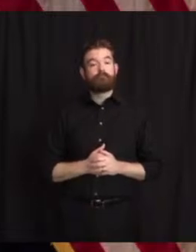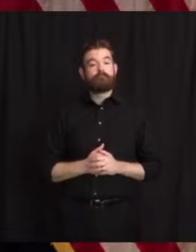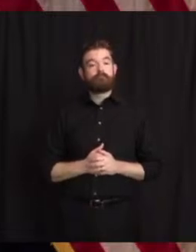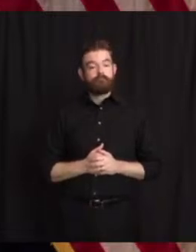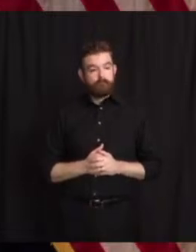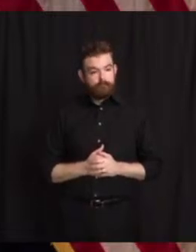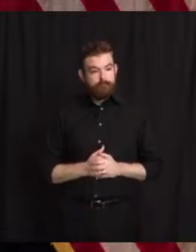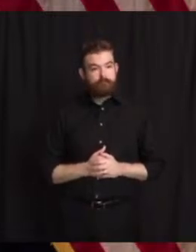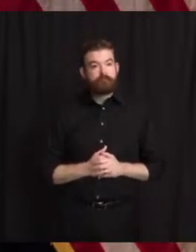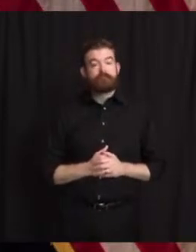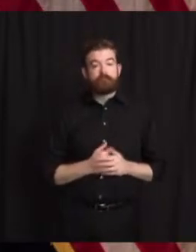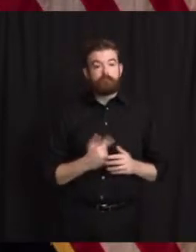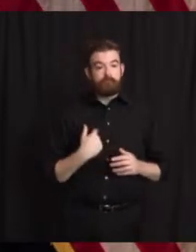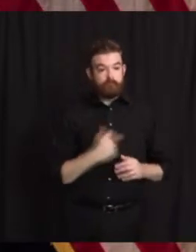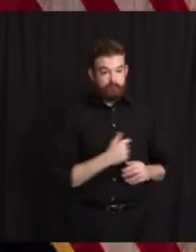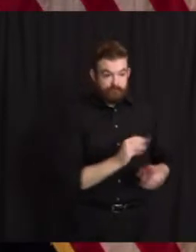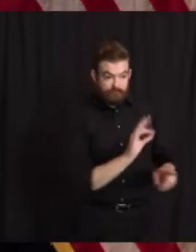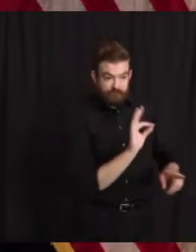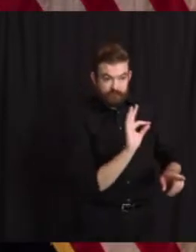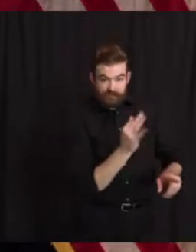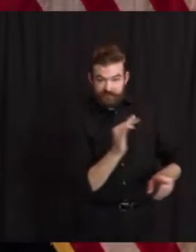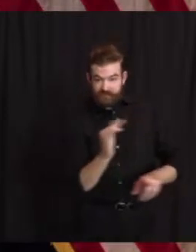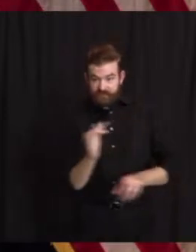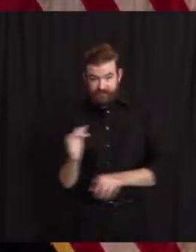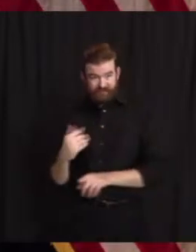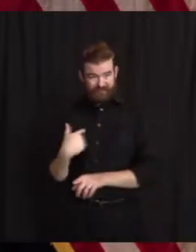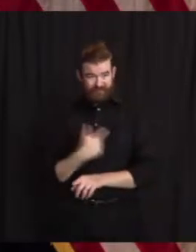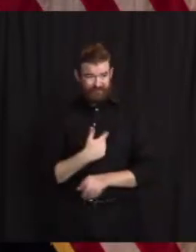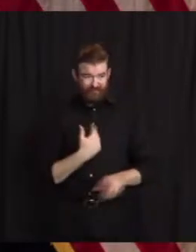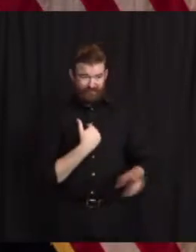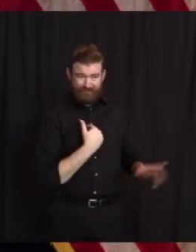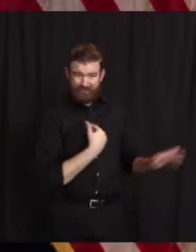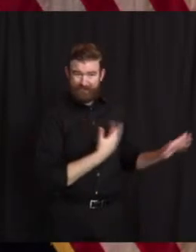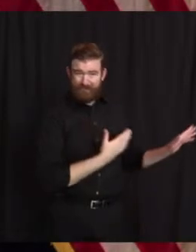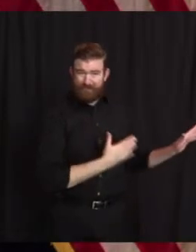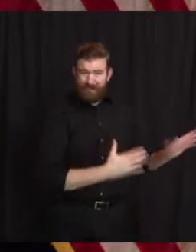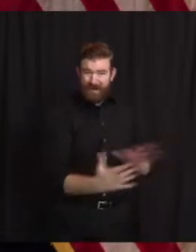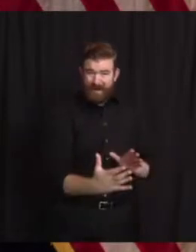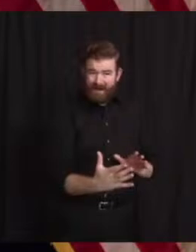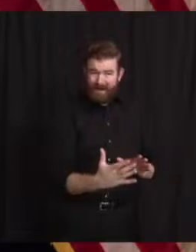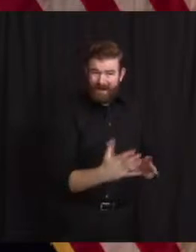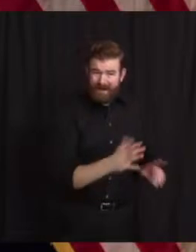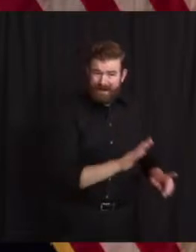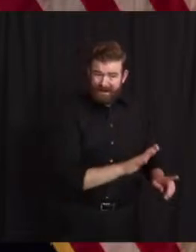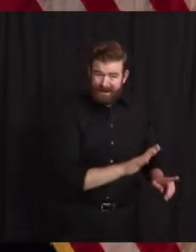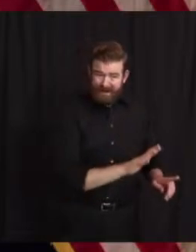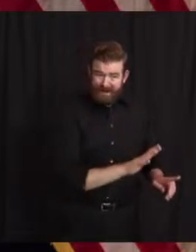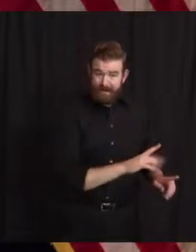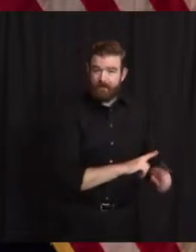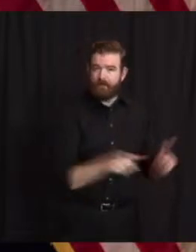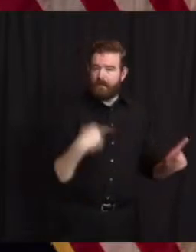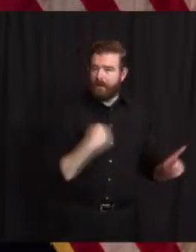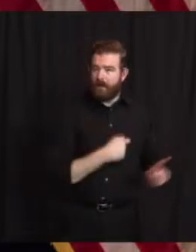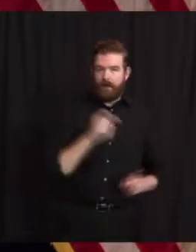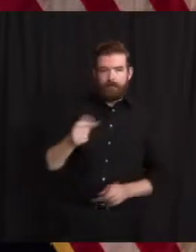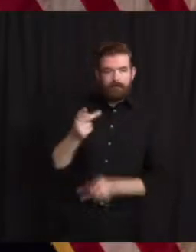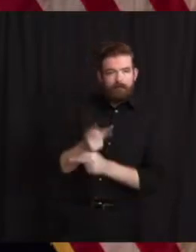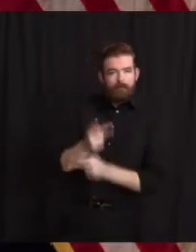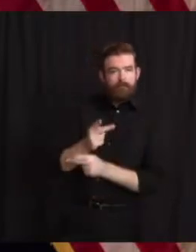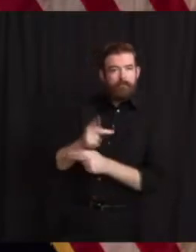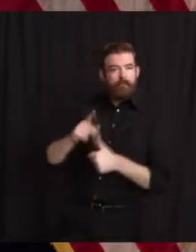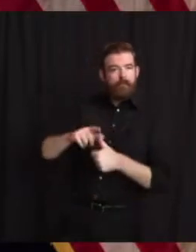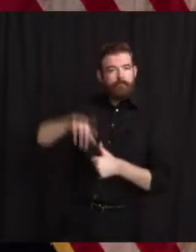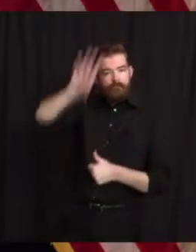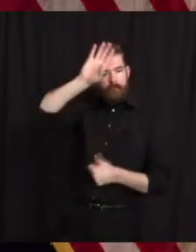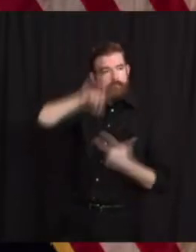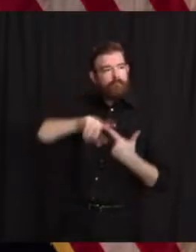That we're okay with. We have to keep firefighters, police, EMS, healthcare workers, educators in